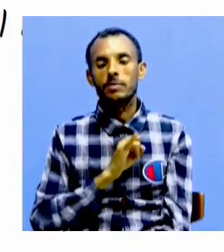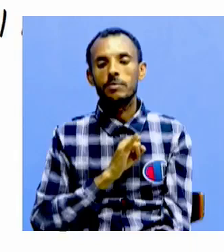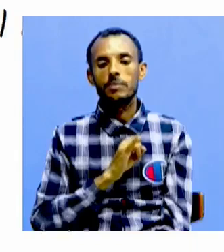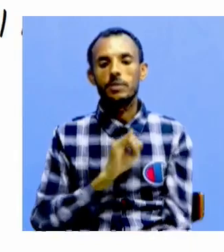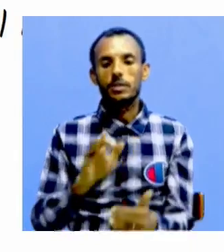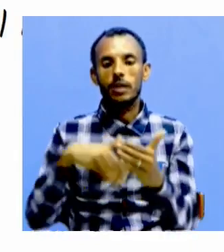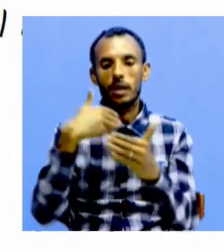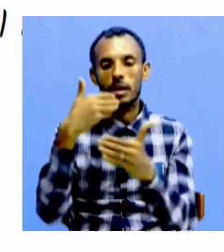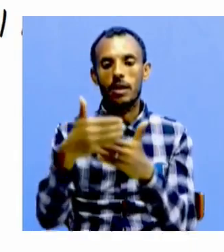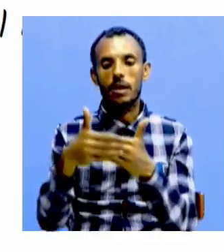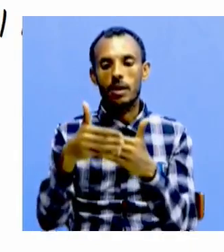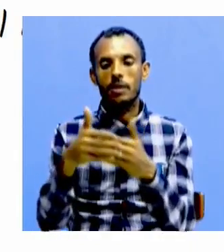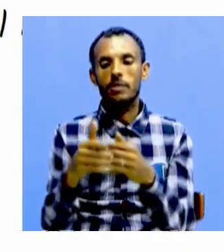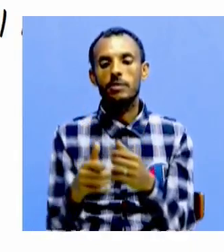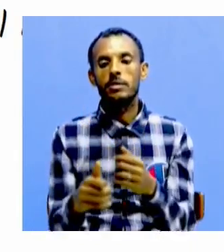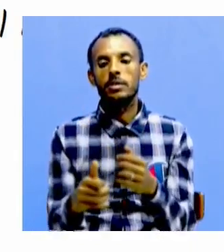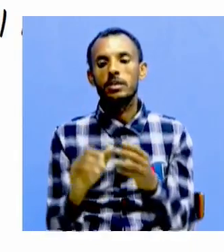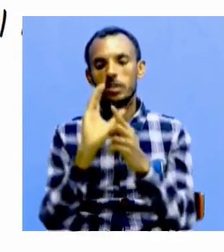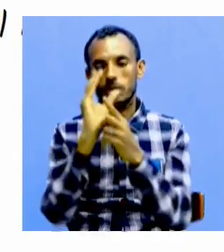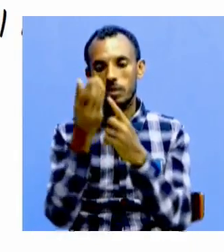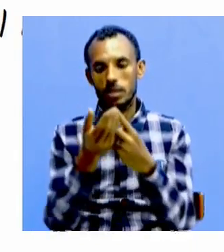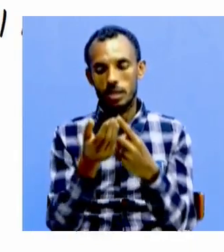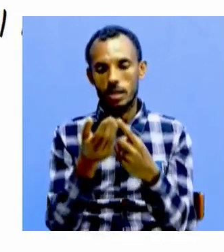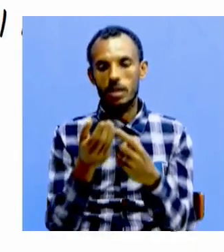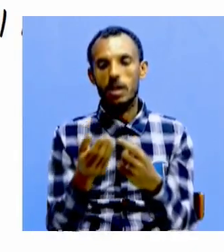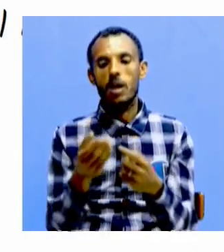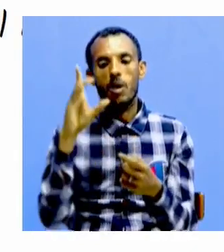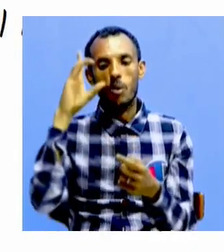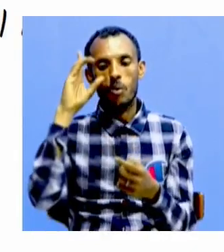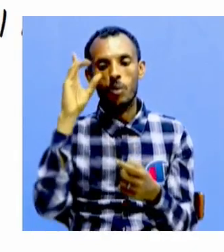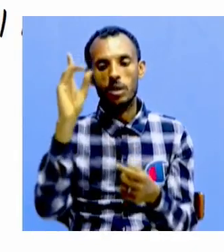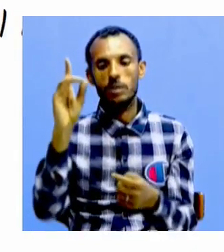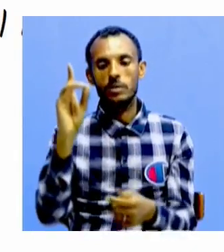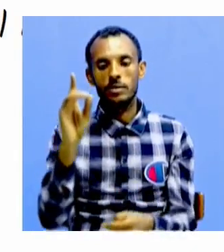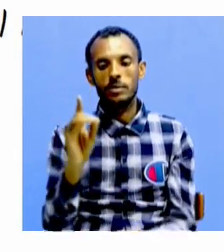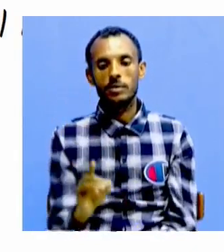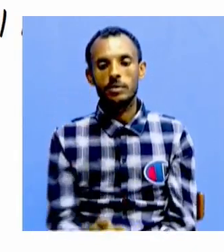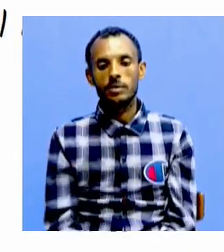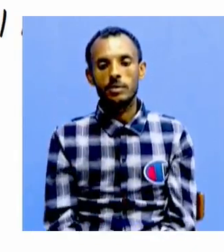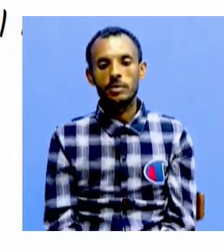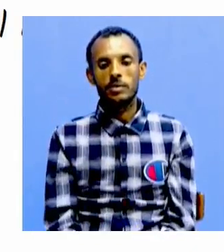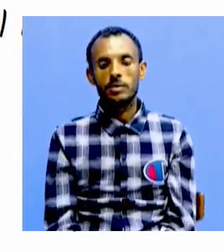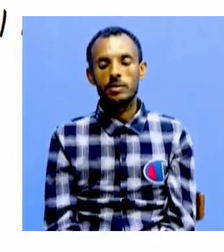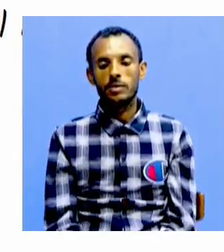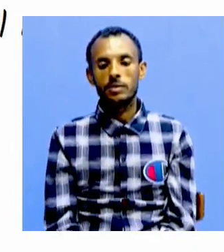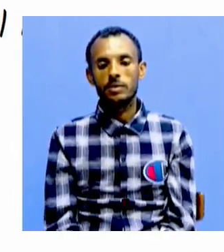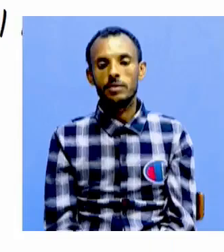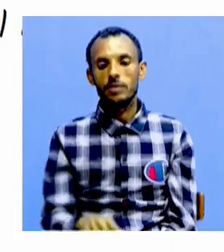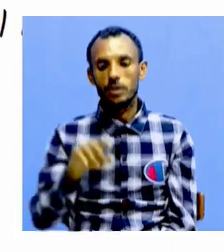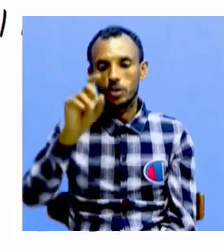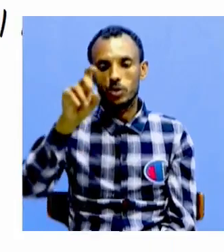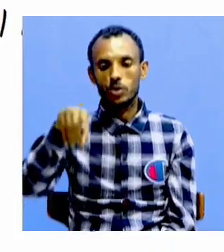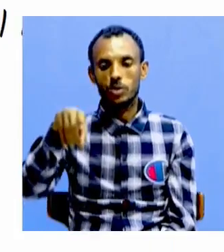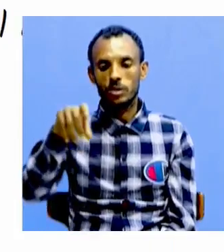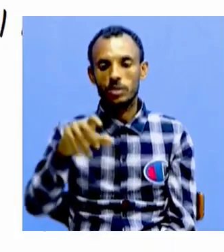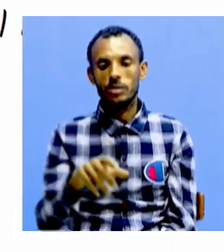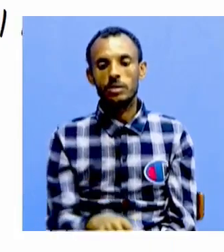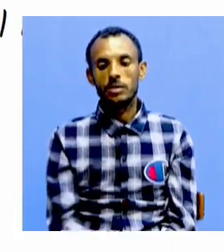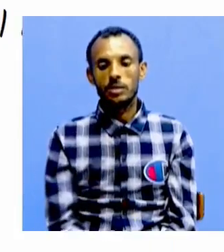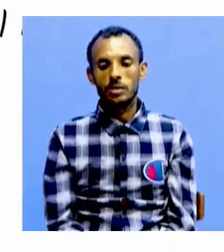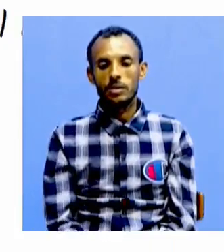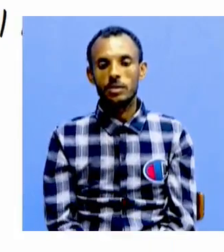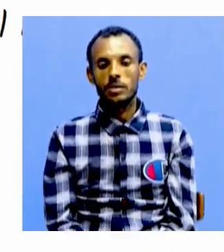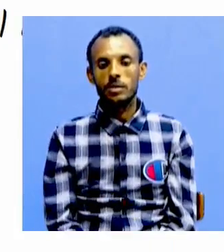then plus the conditionals would, all right, should,